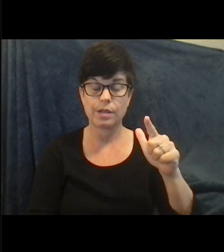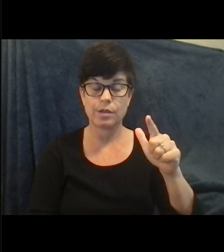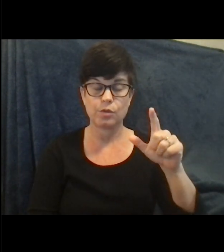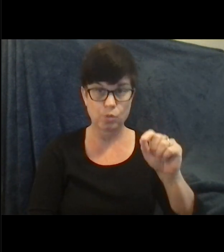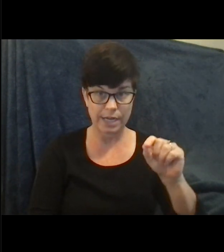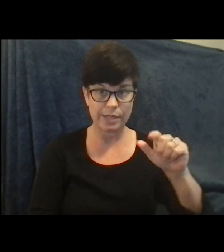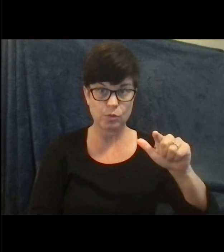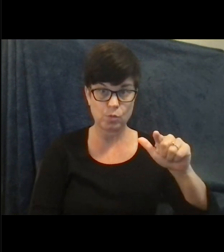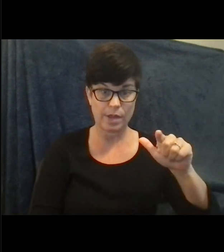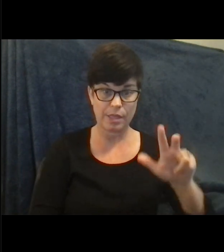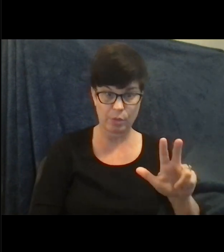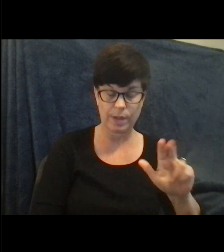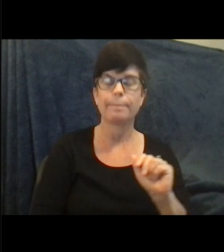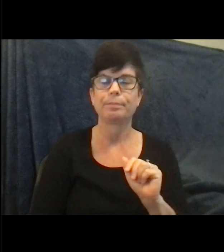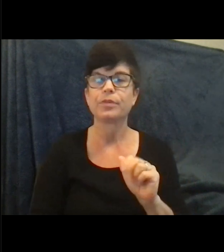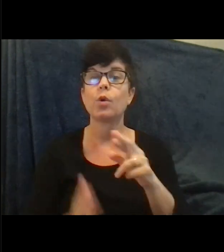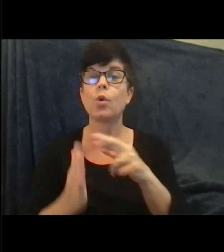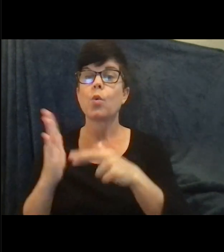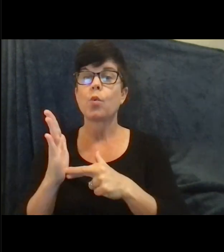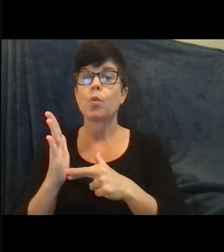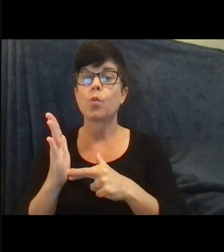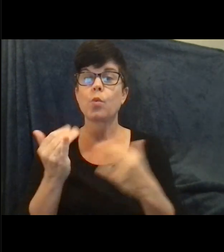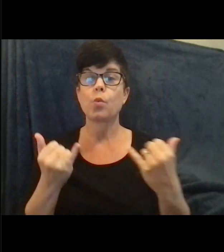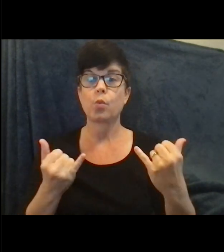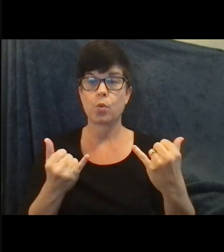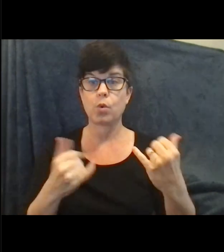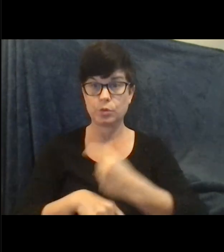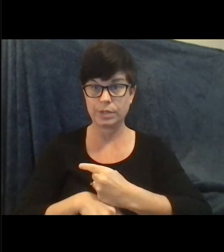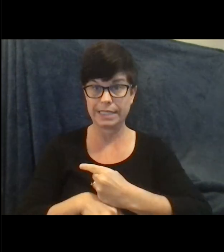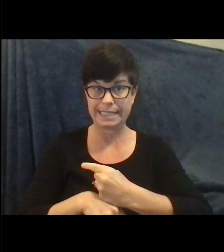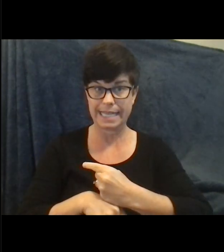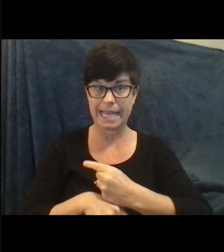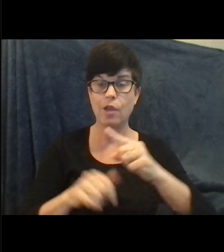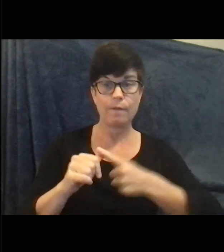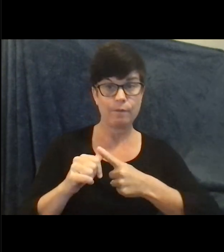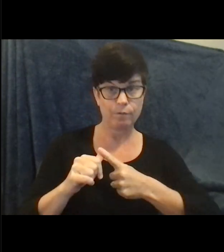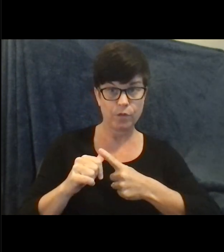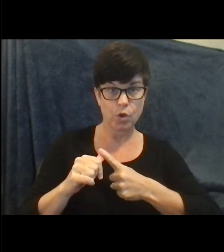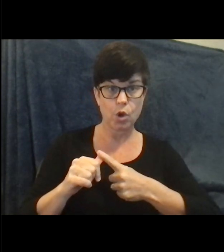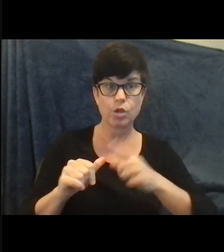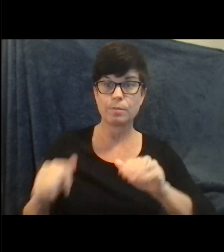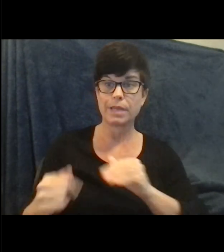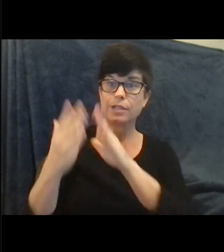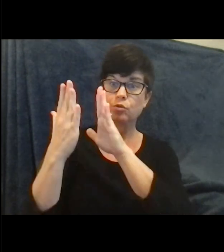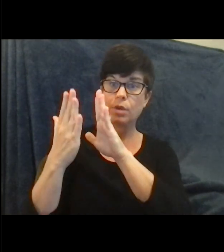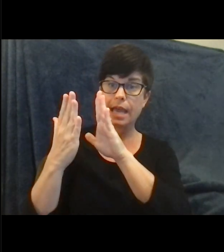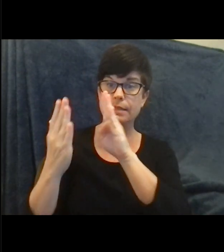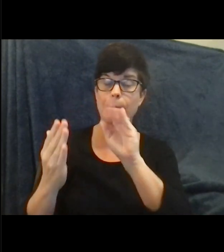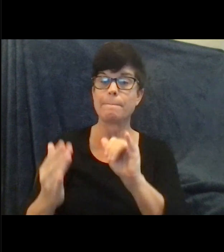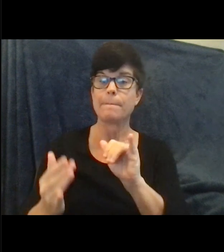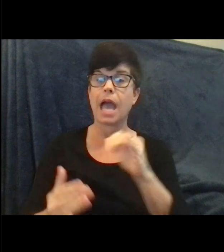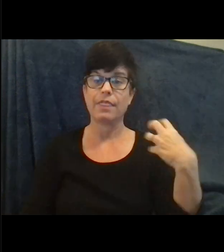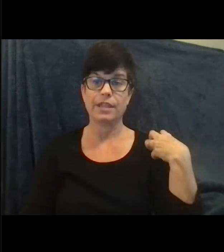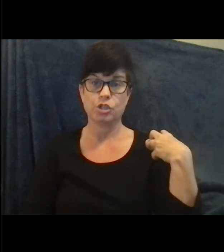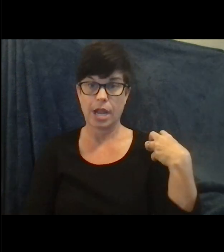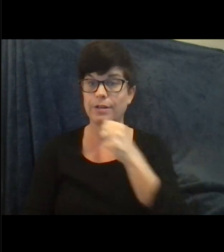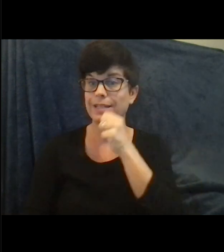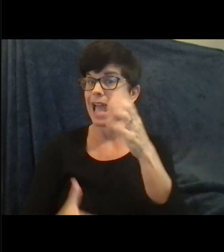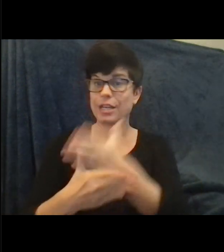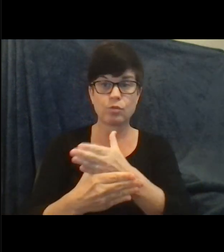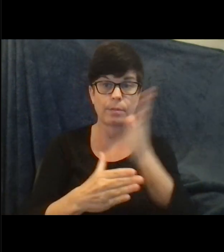of civility and decorum. Officials must first be addressed by the chair and not interrupt a speaker. Public comments must be addressed